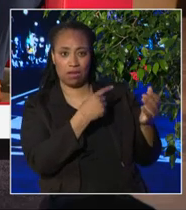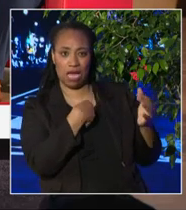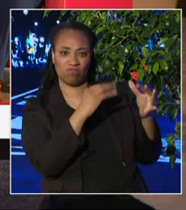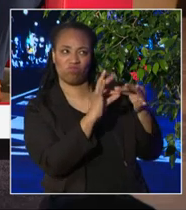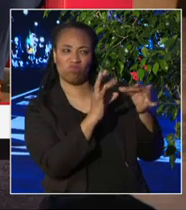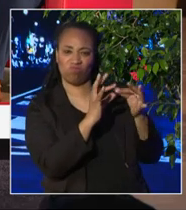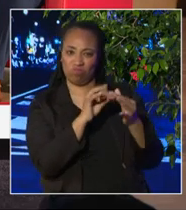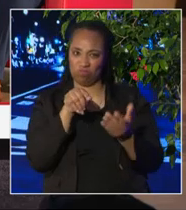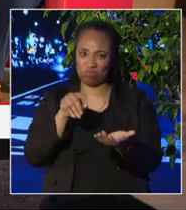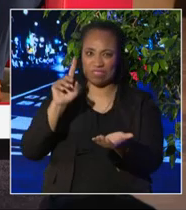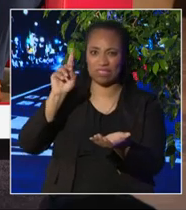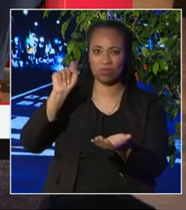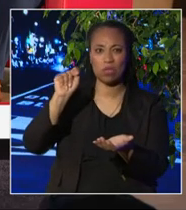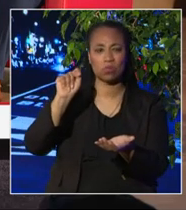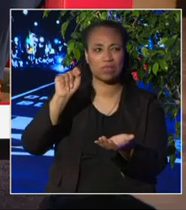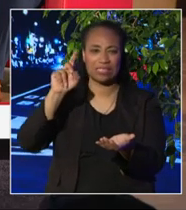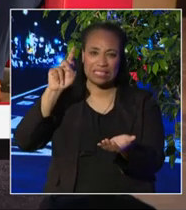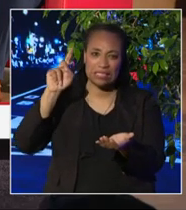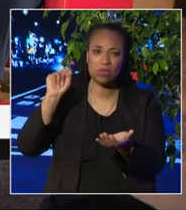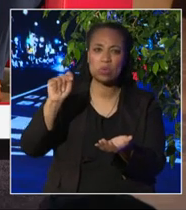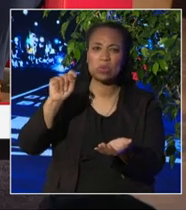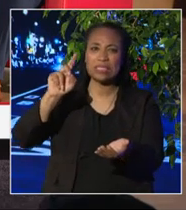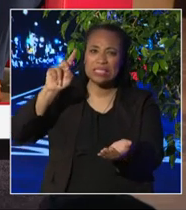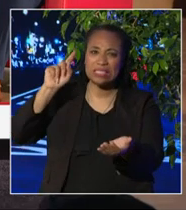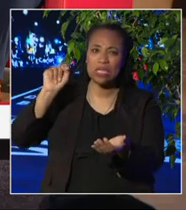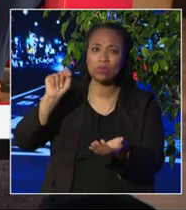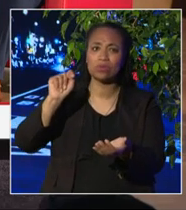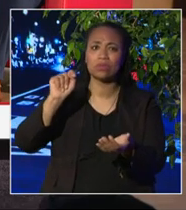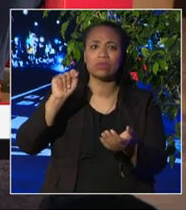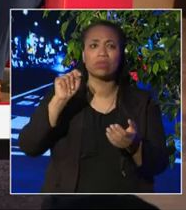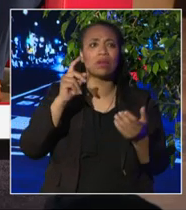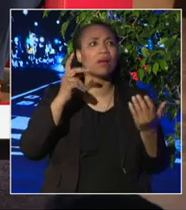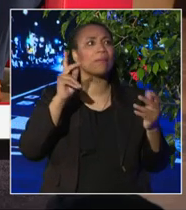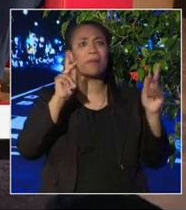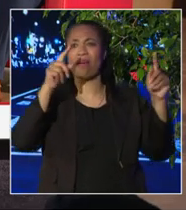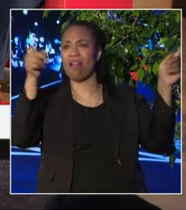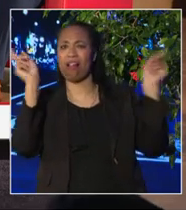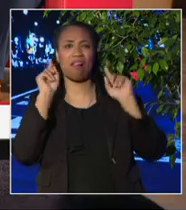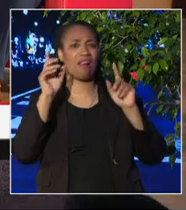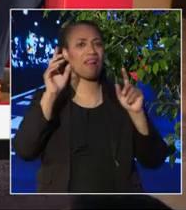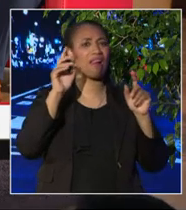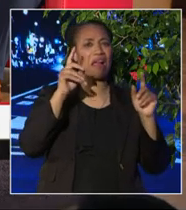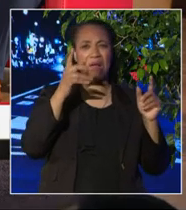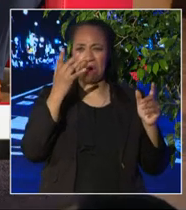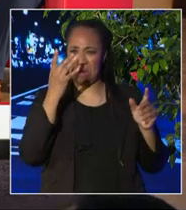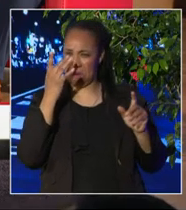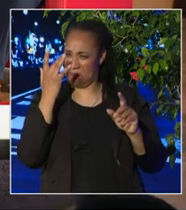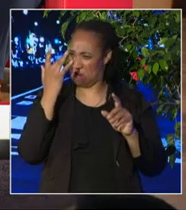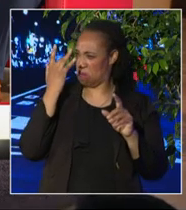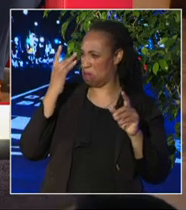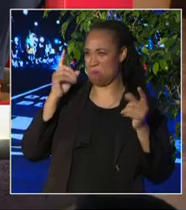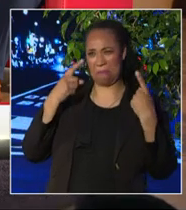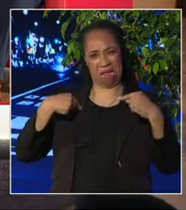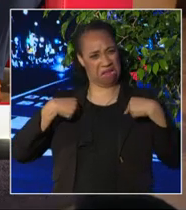Well, we're investing in every corridor. We've had very successful, great streets. We